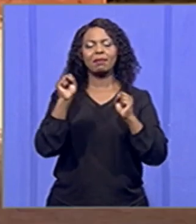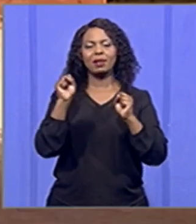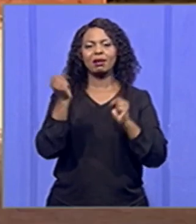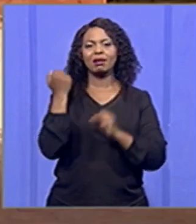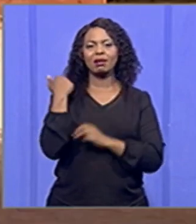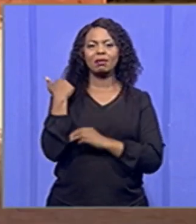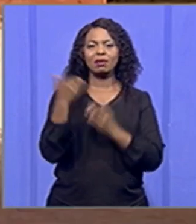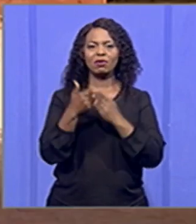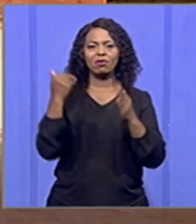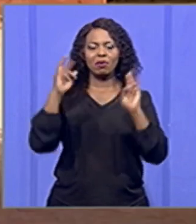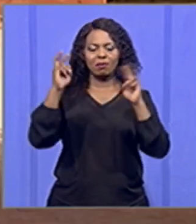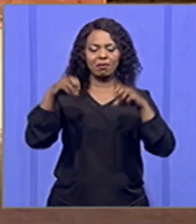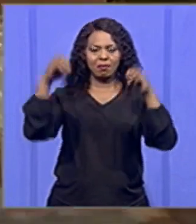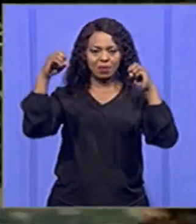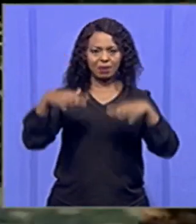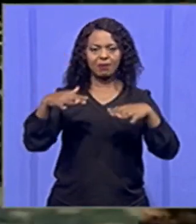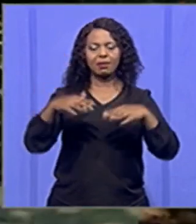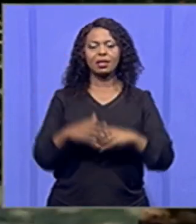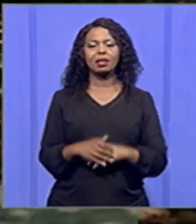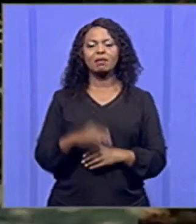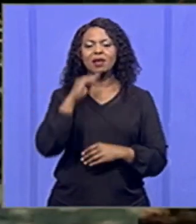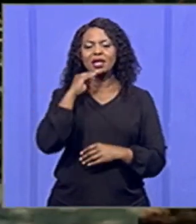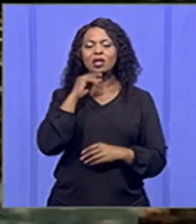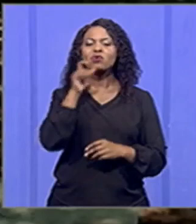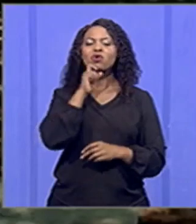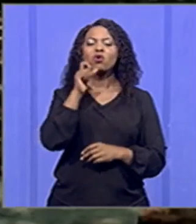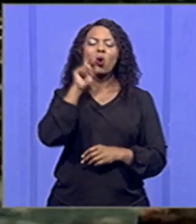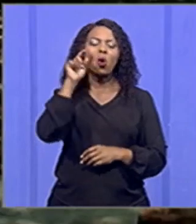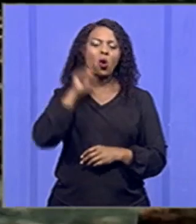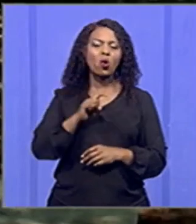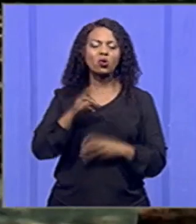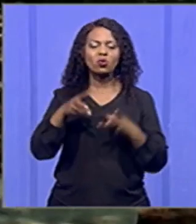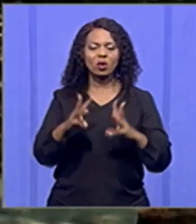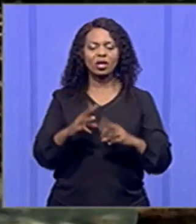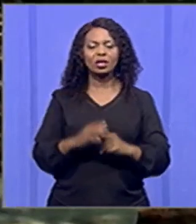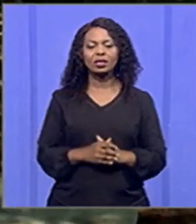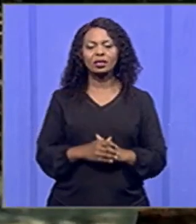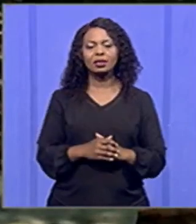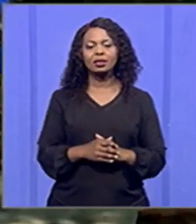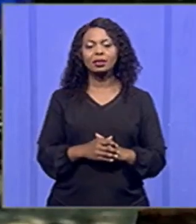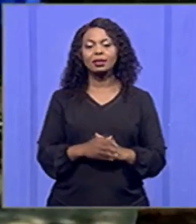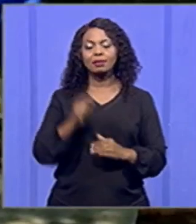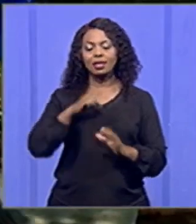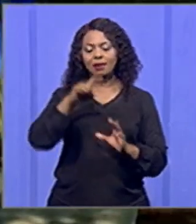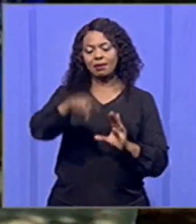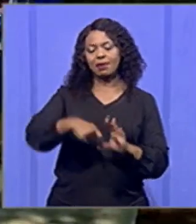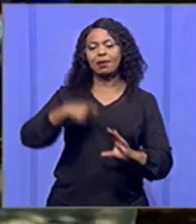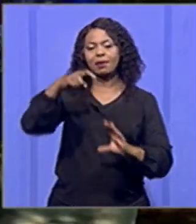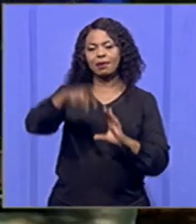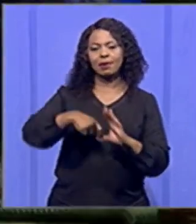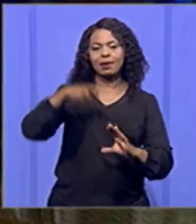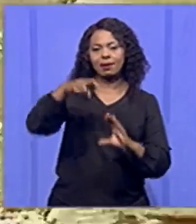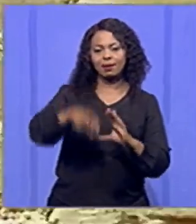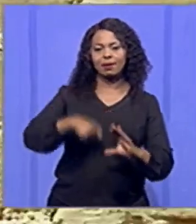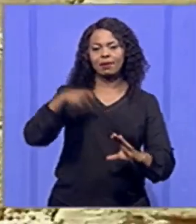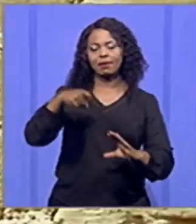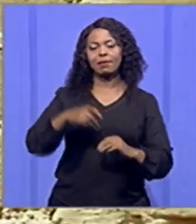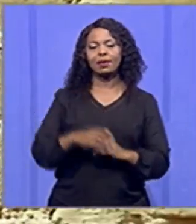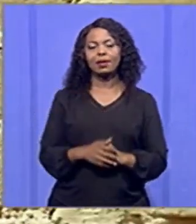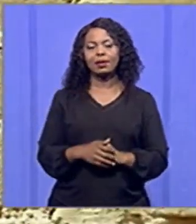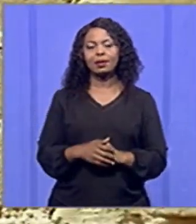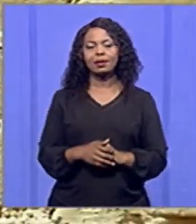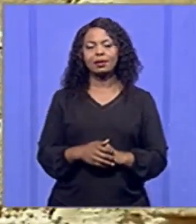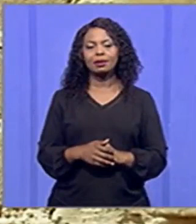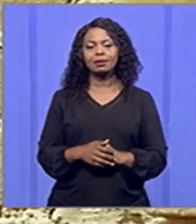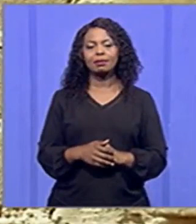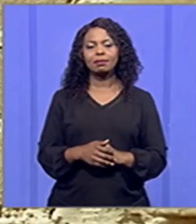naga e iponela motlakase. Ke pile khutinyana ke tsenya dilo tsidinyana mo teng ke